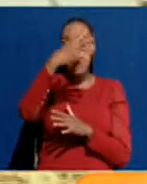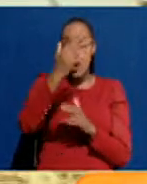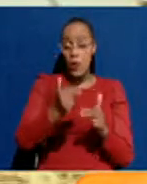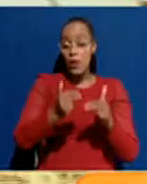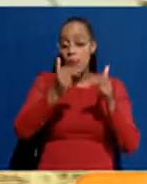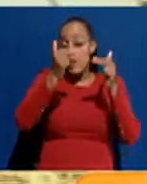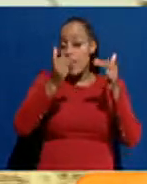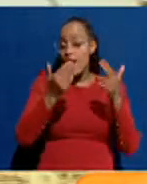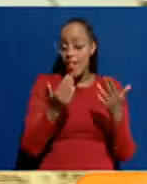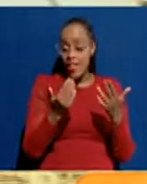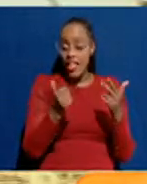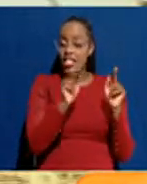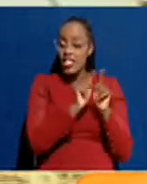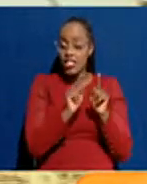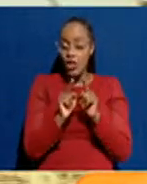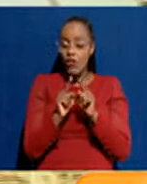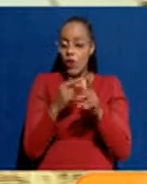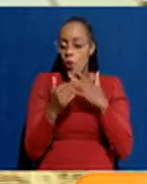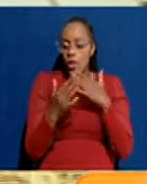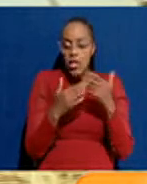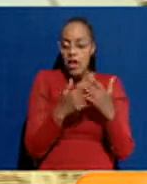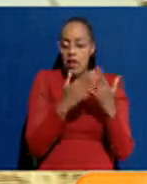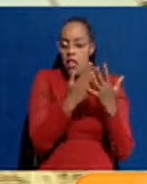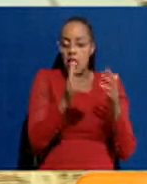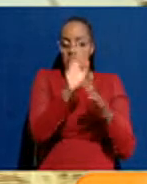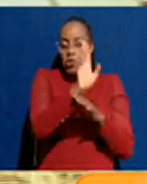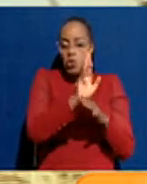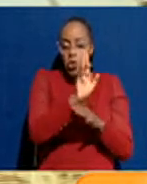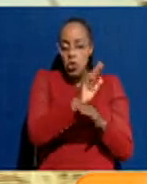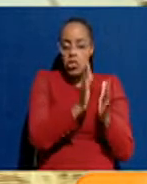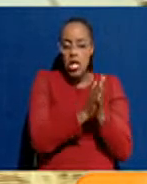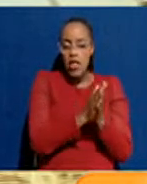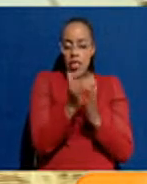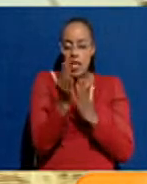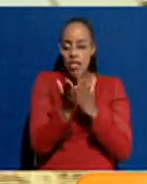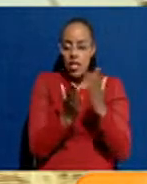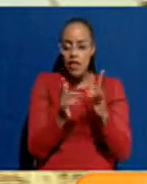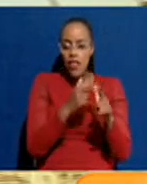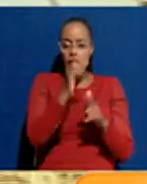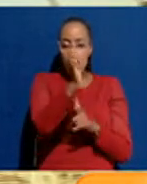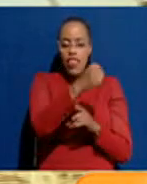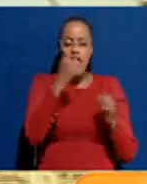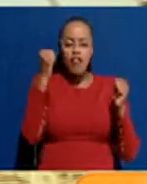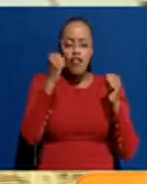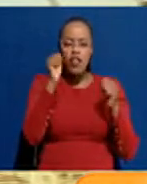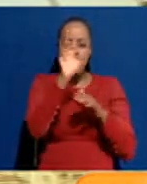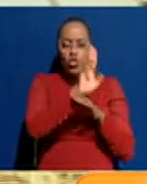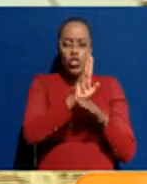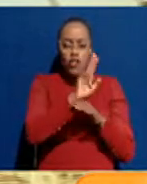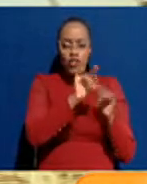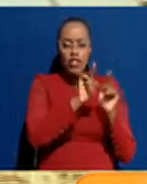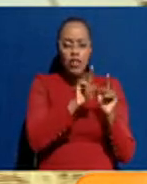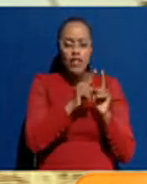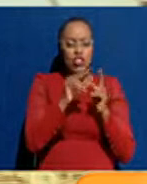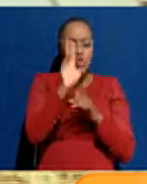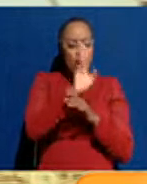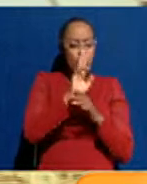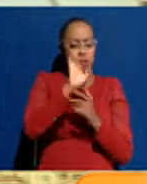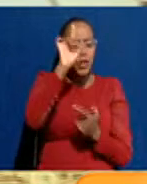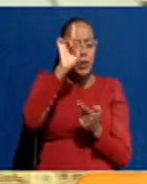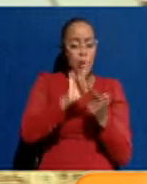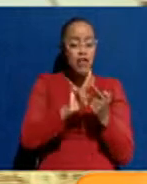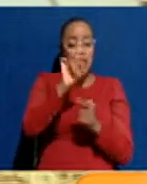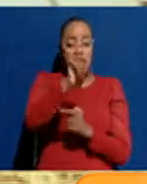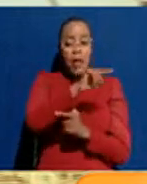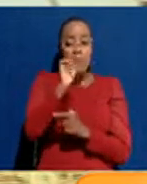Mm-hmm. And based on what devices and even the size, and in this fridge that you are using, mm-hmm. are you even optimizing it? Because one of the mistakes